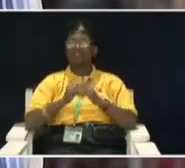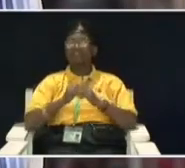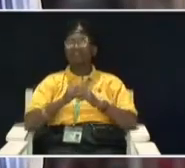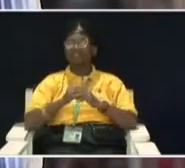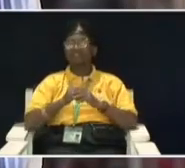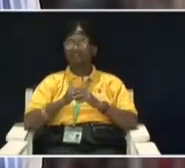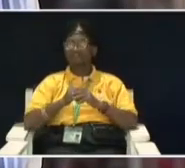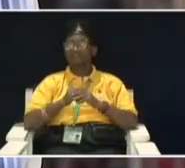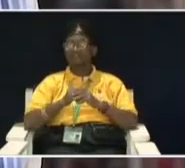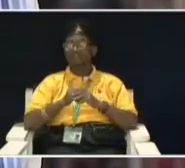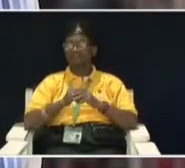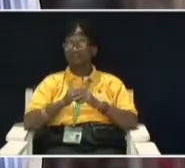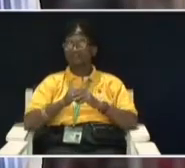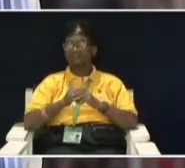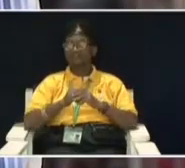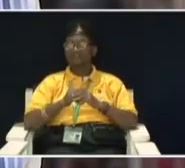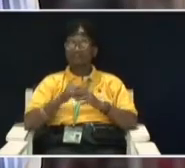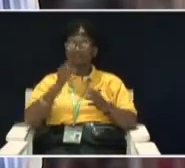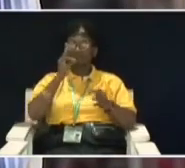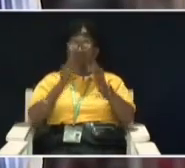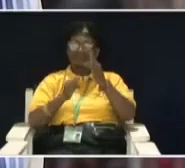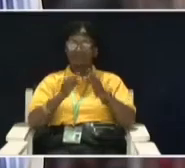if you are coming to the altar,